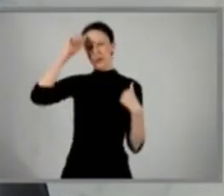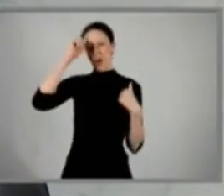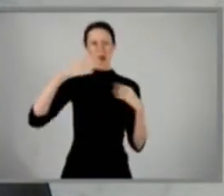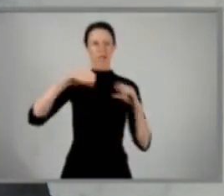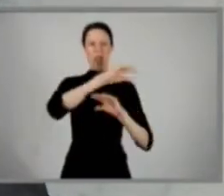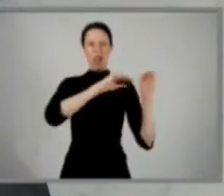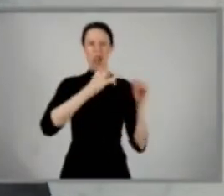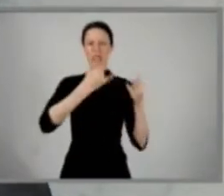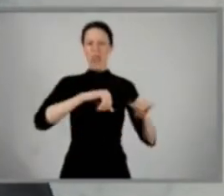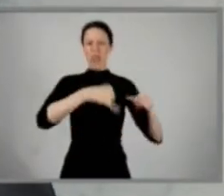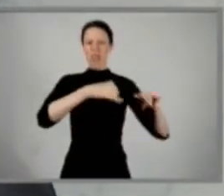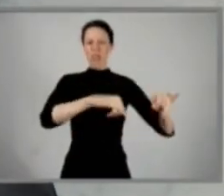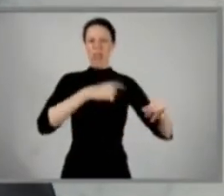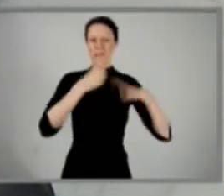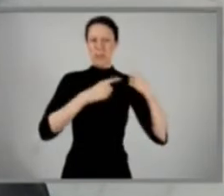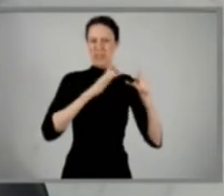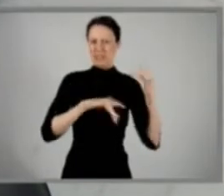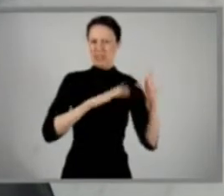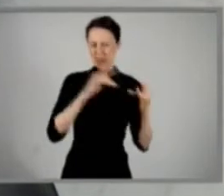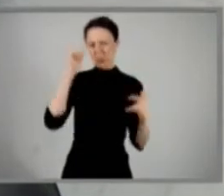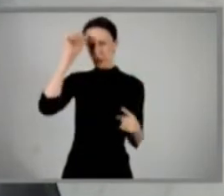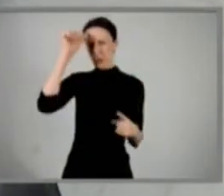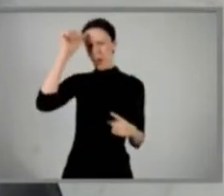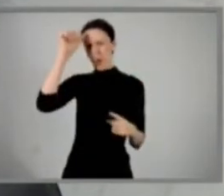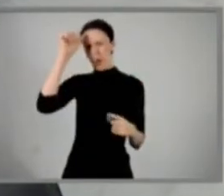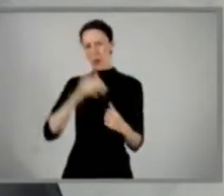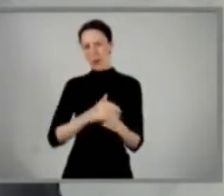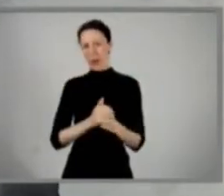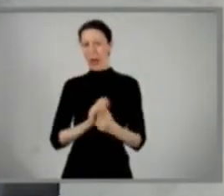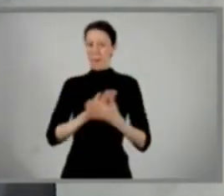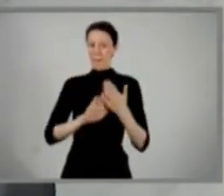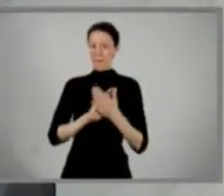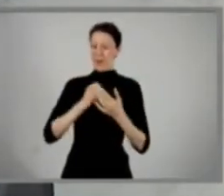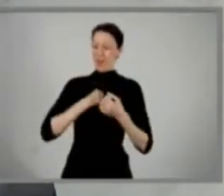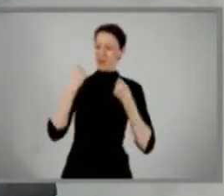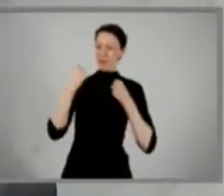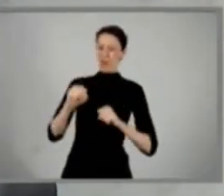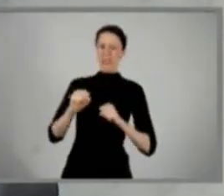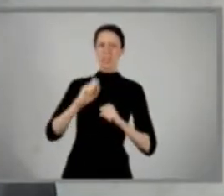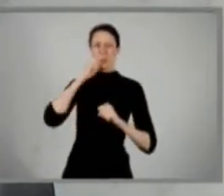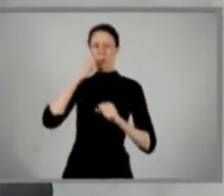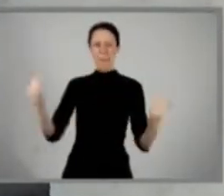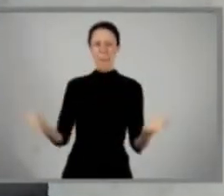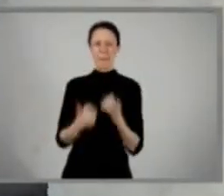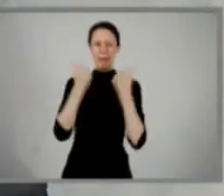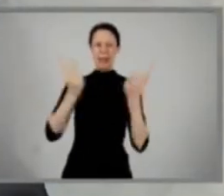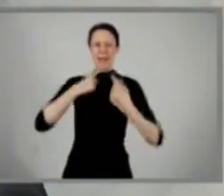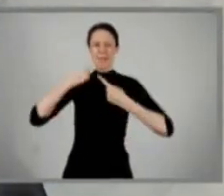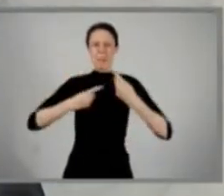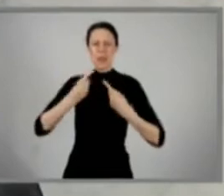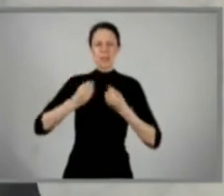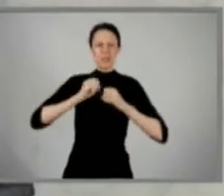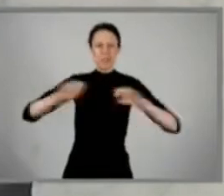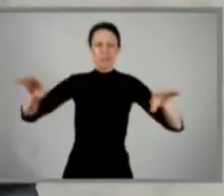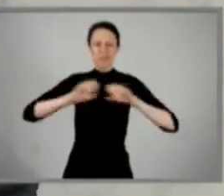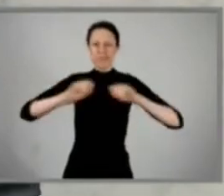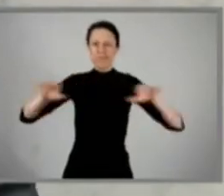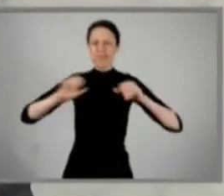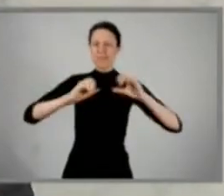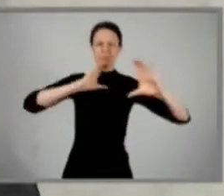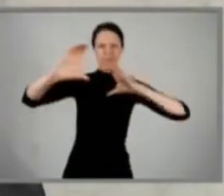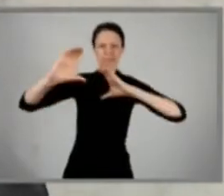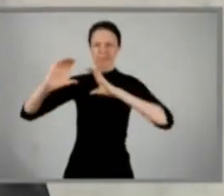of the strategy, a very strong component of communication. That's already starting, putting out information about the types of vaccines,